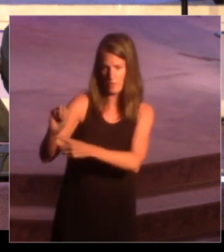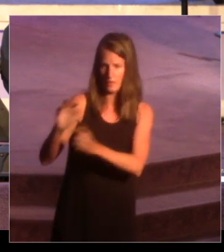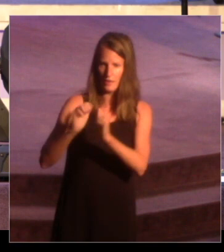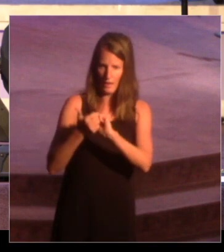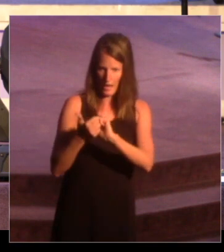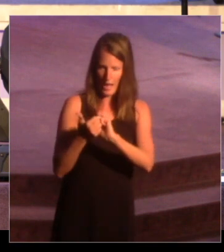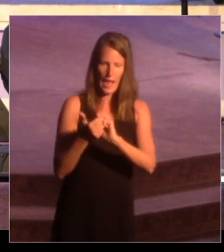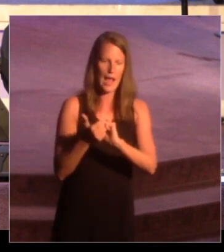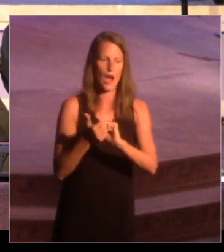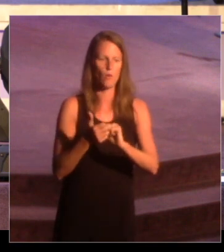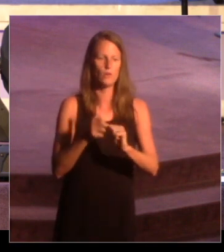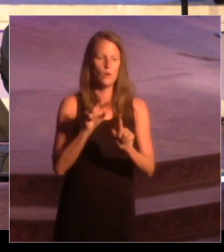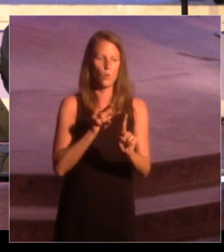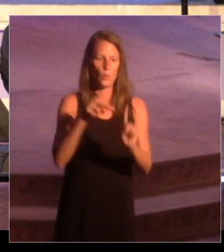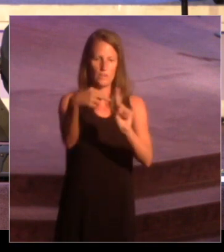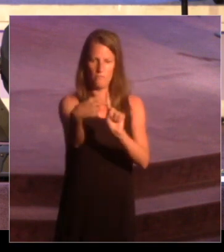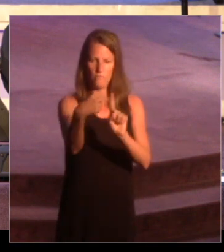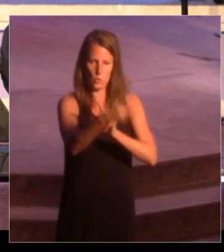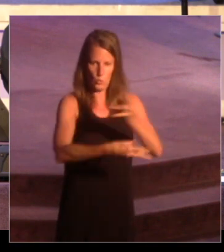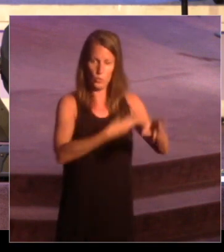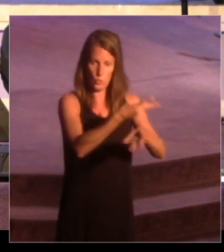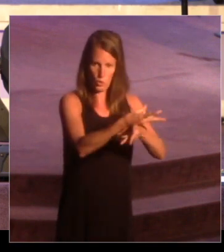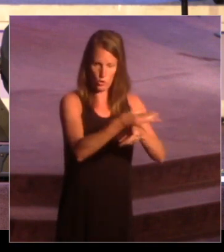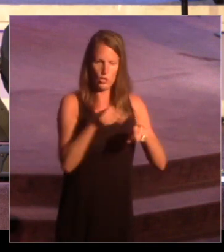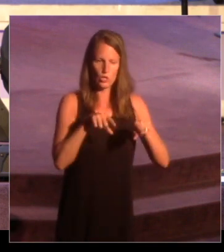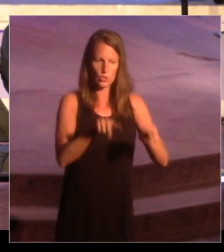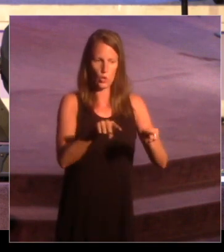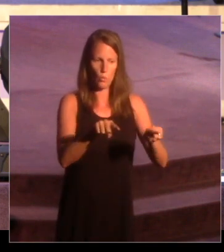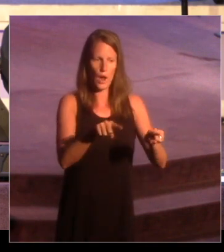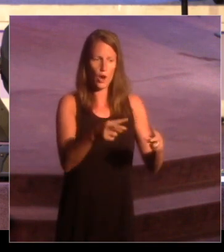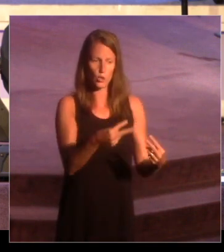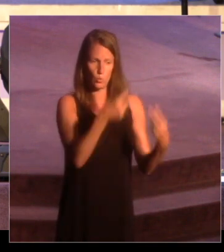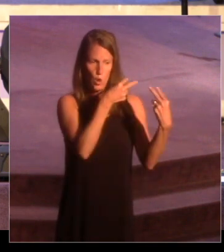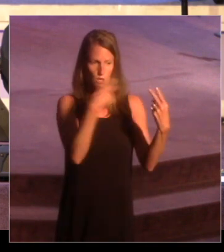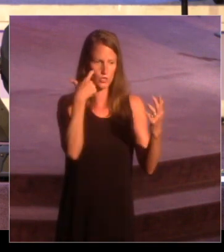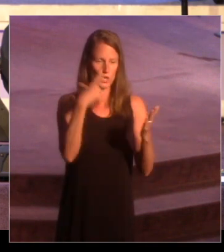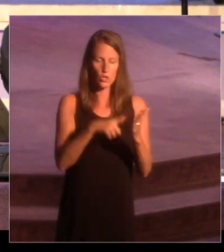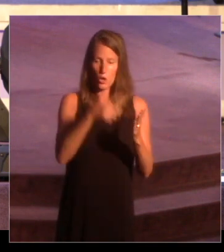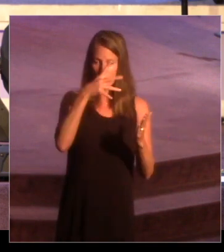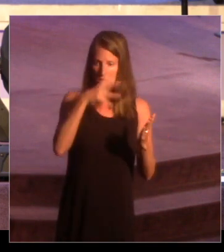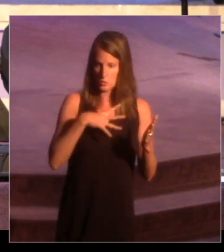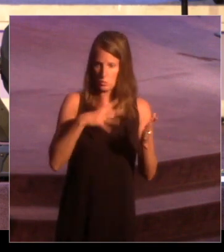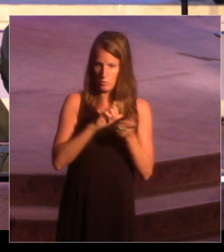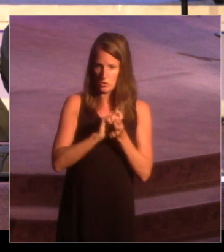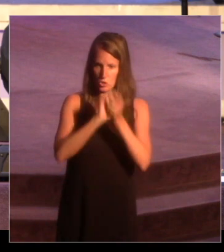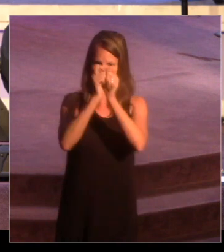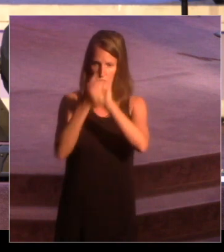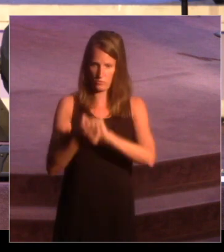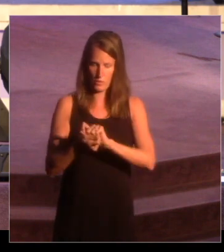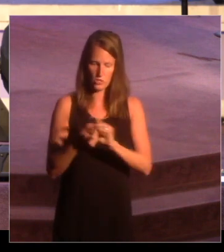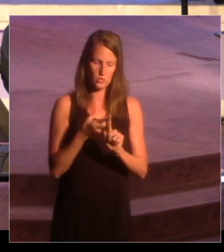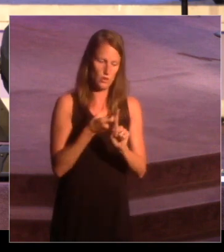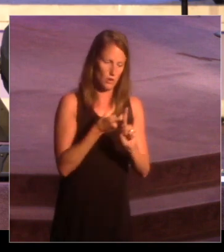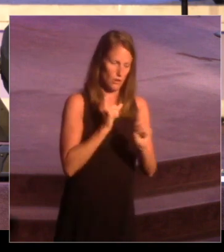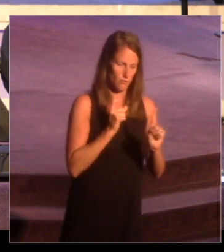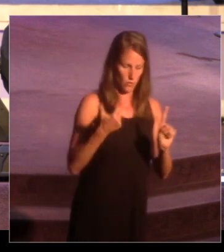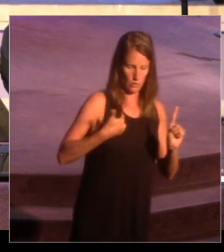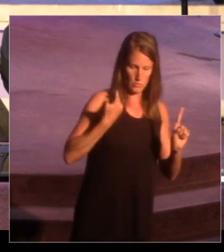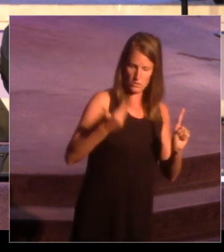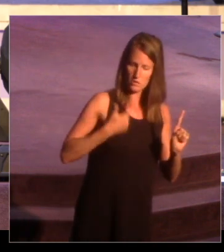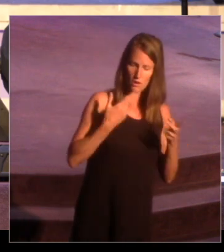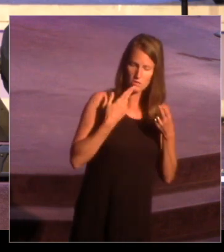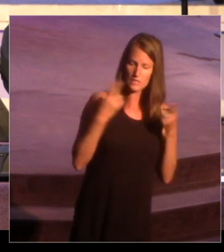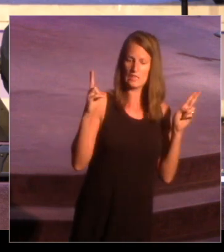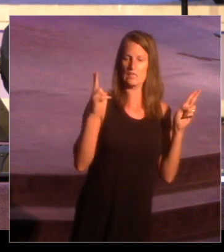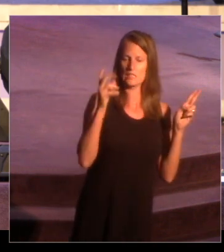that it forms our view of the world. So as you watch this, notice this girl's transformation as she goes from just young, innocent